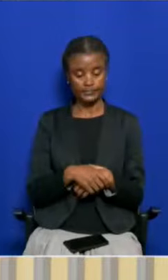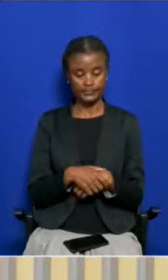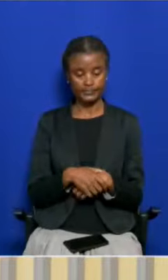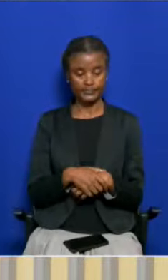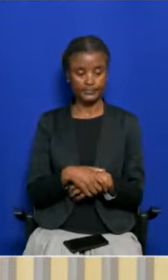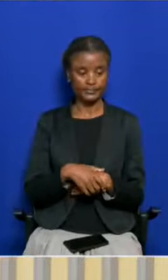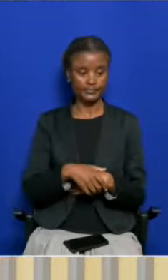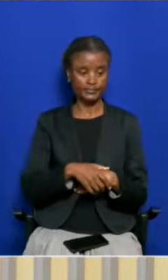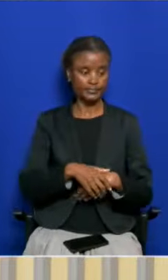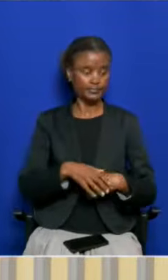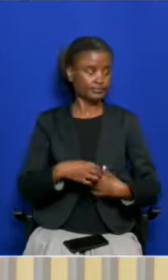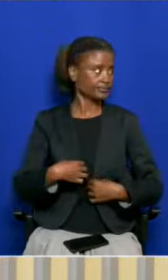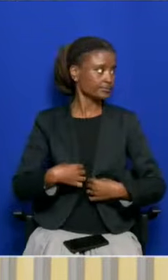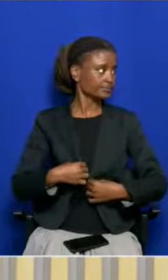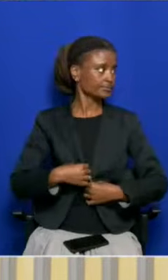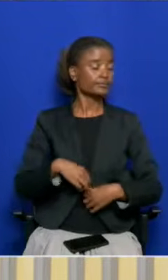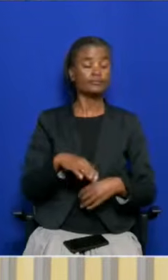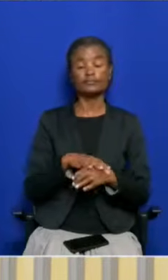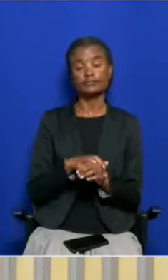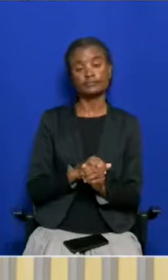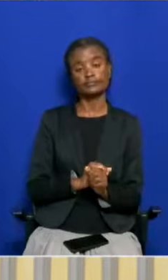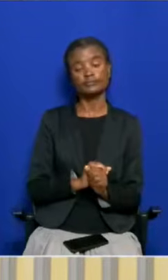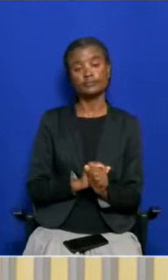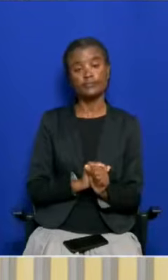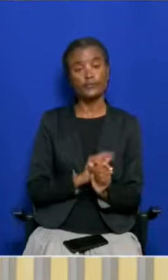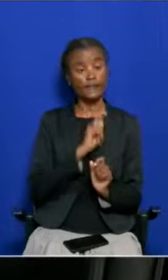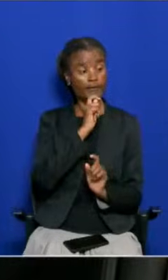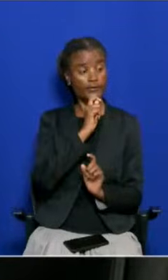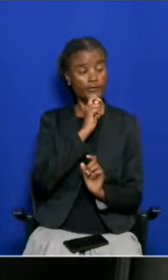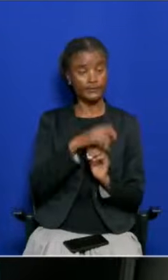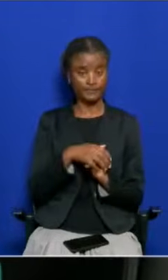Morning, Sergeant. I